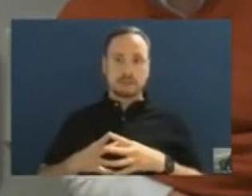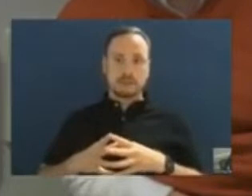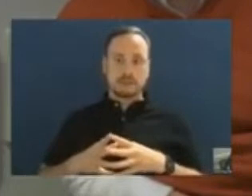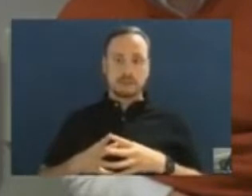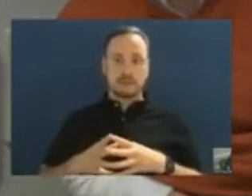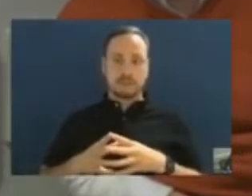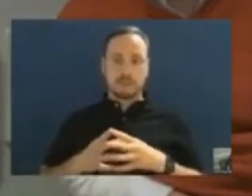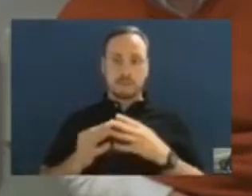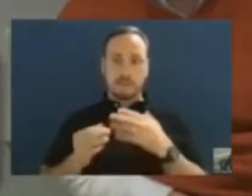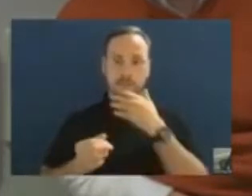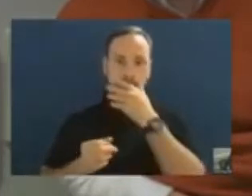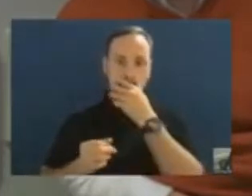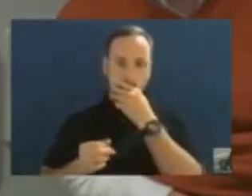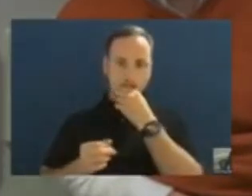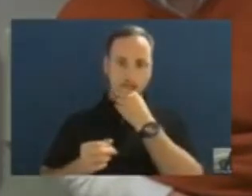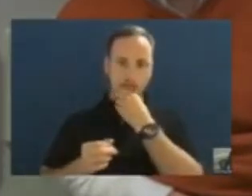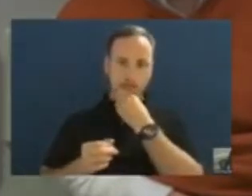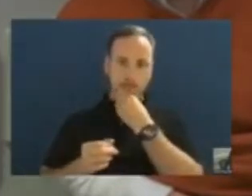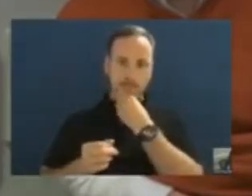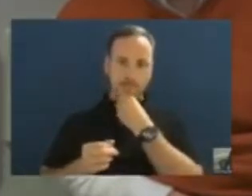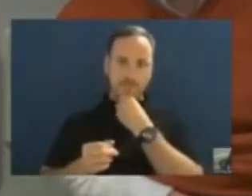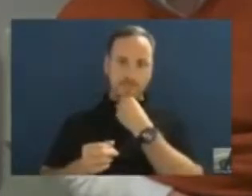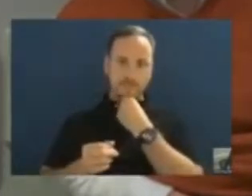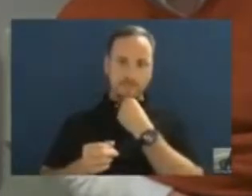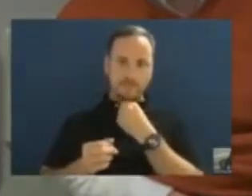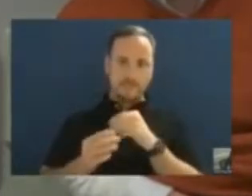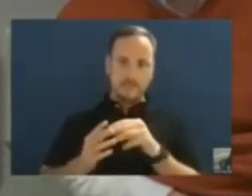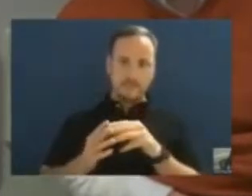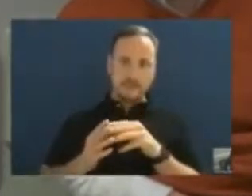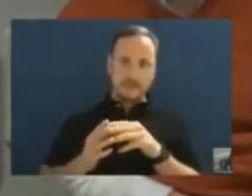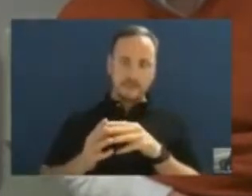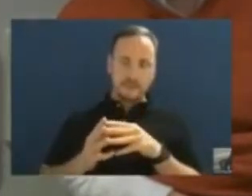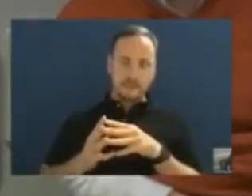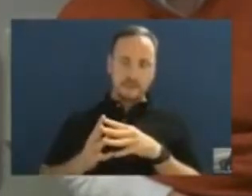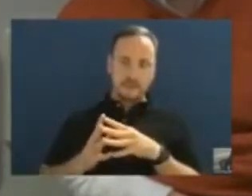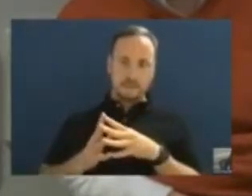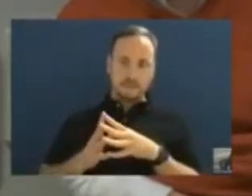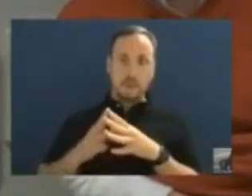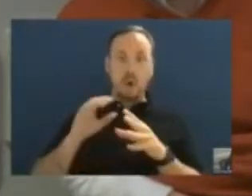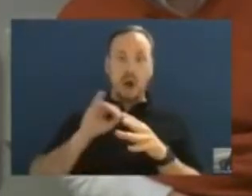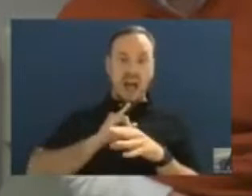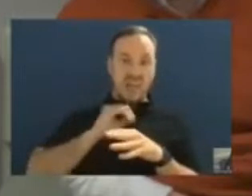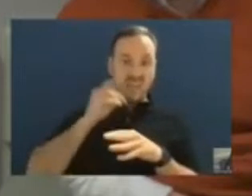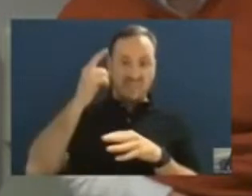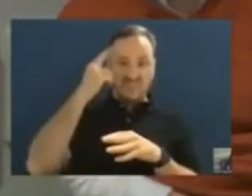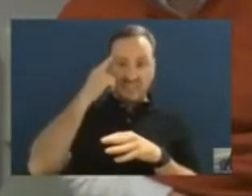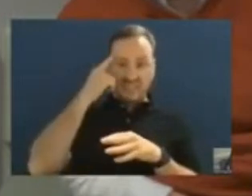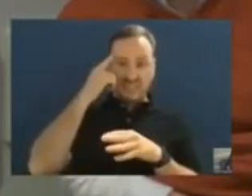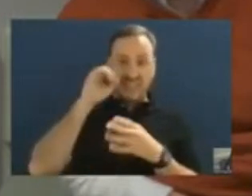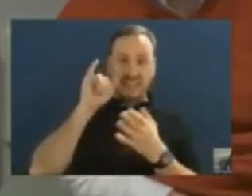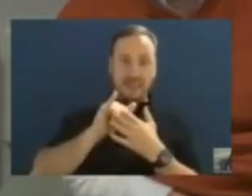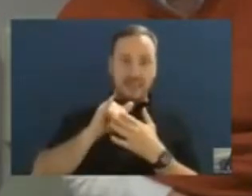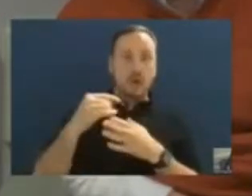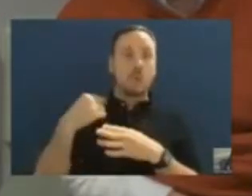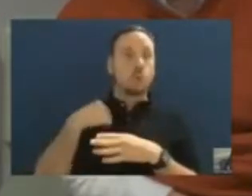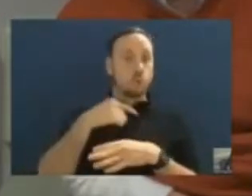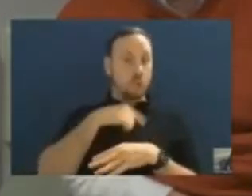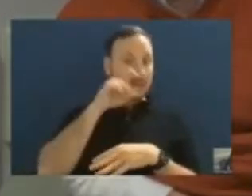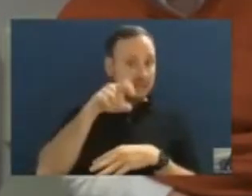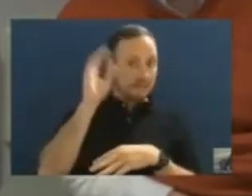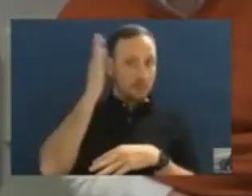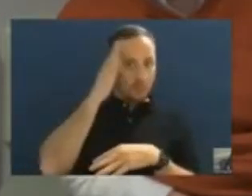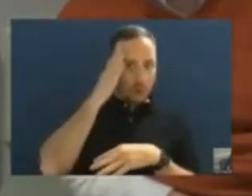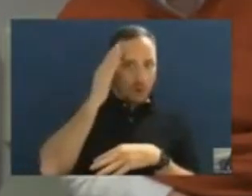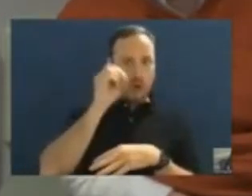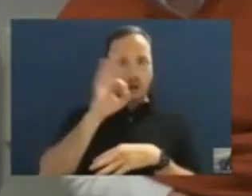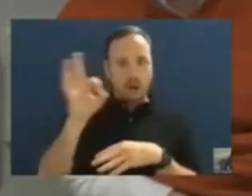at in-person and remote, which they haven't had to do yet. So I think that we all need to be aware of that, and that families